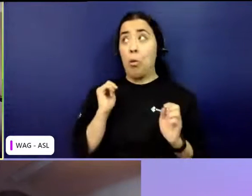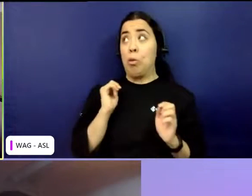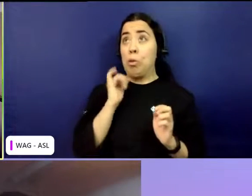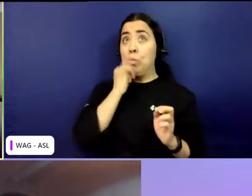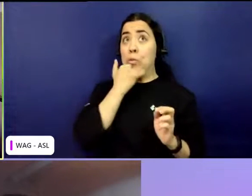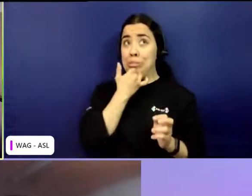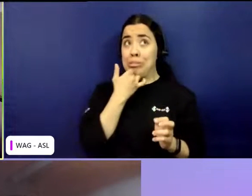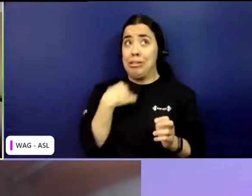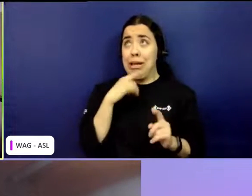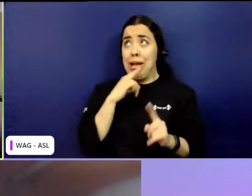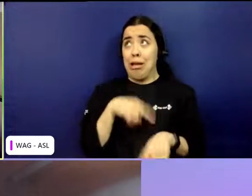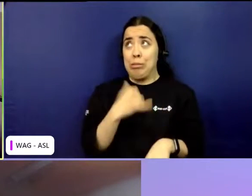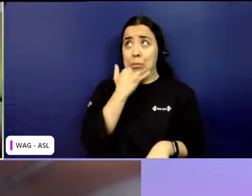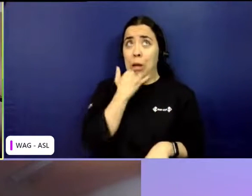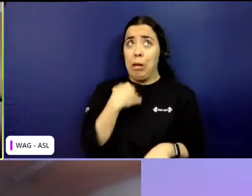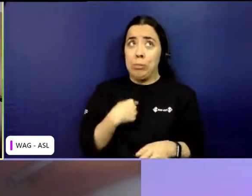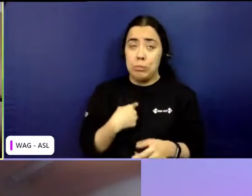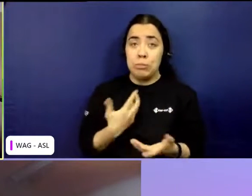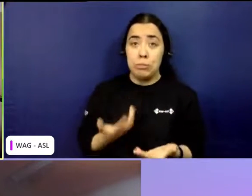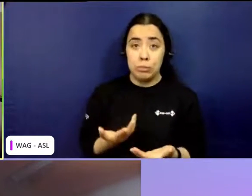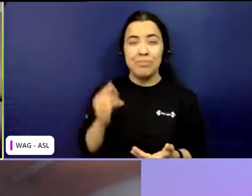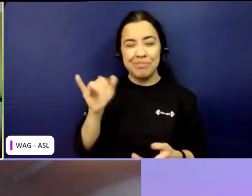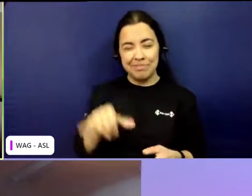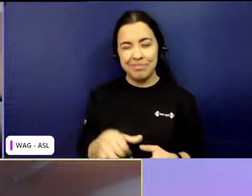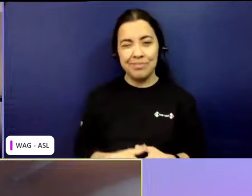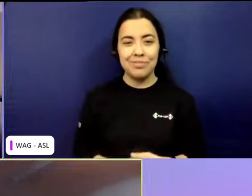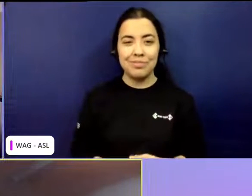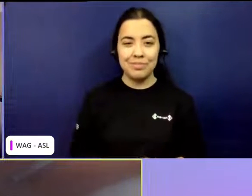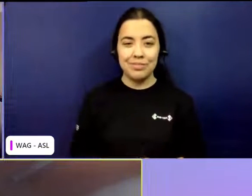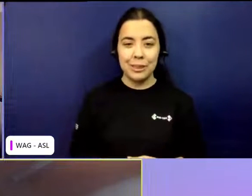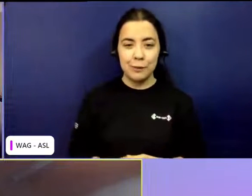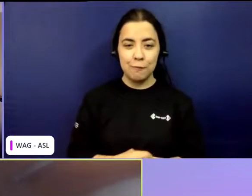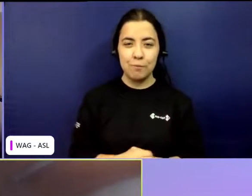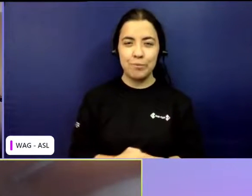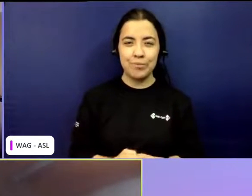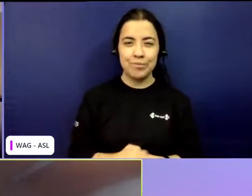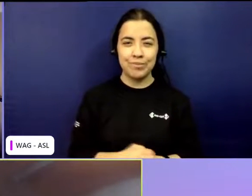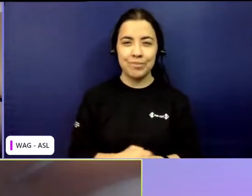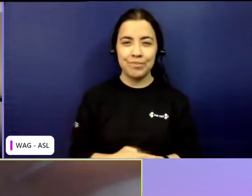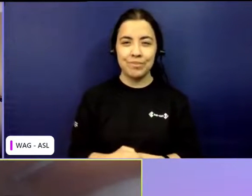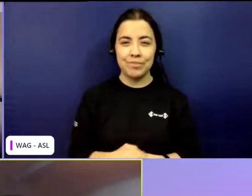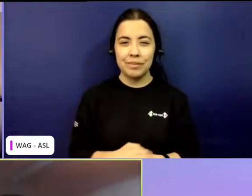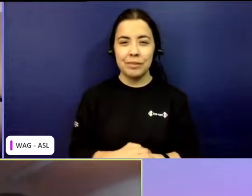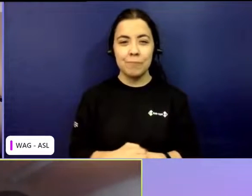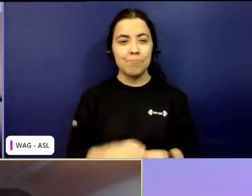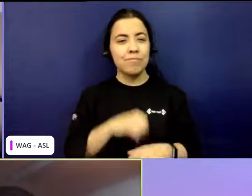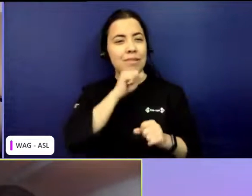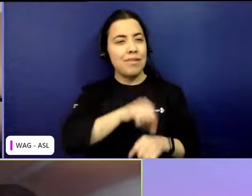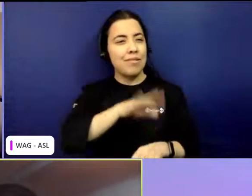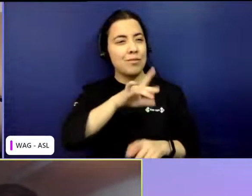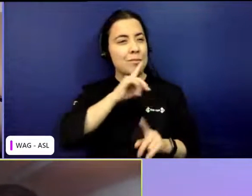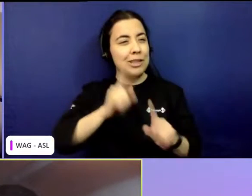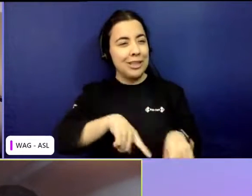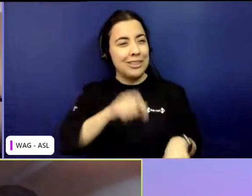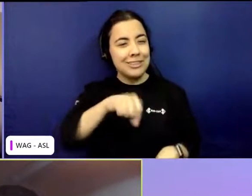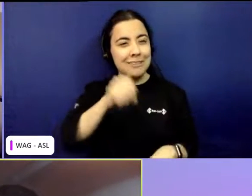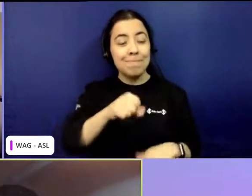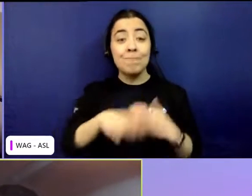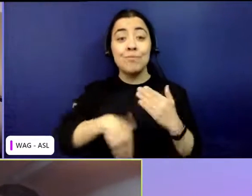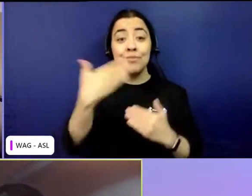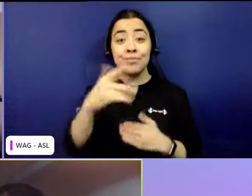I think I answered it wrong. All right, love the answers. So the next one I have